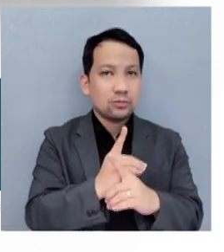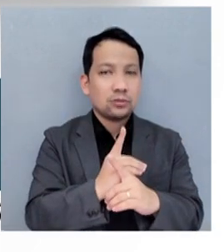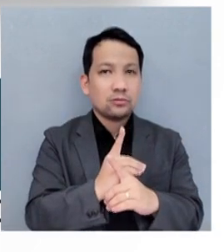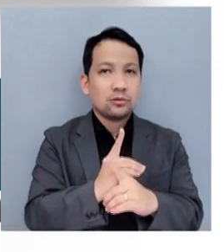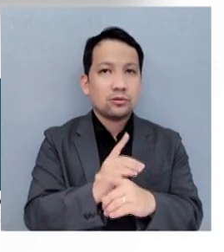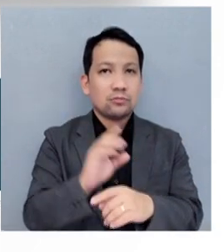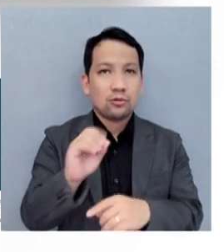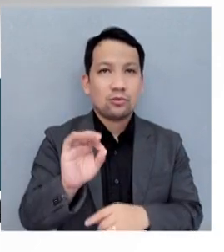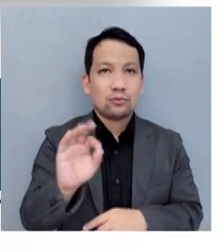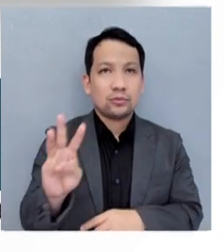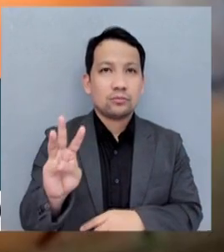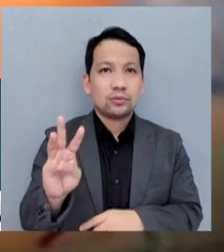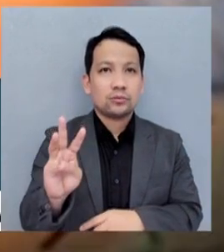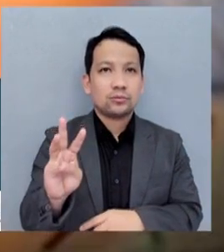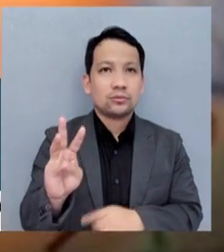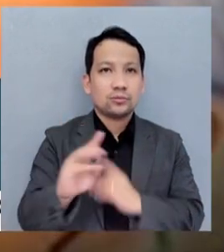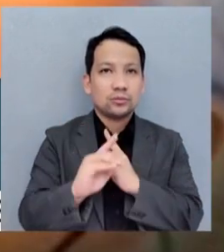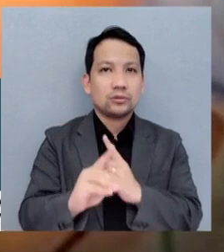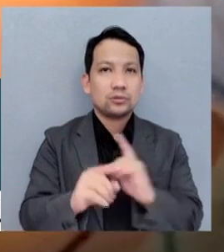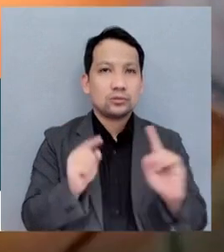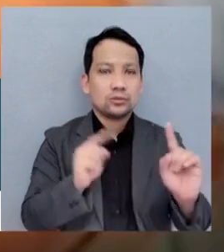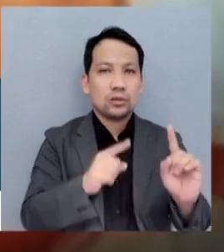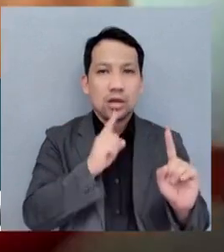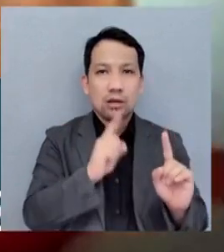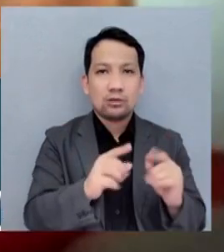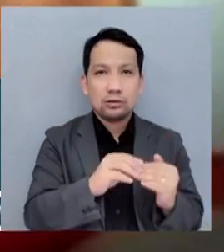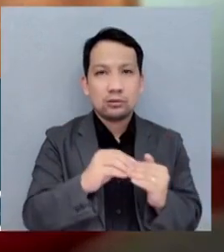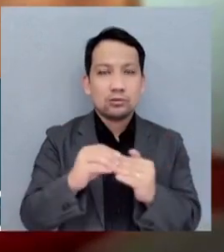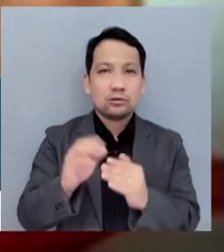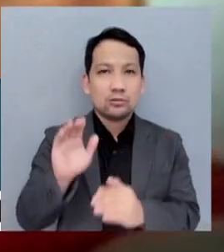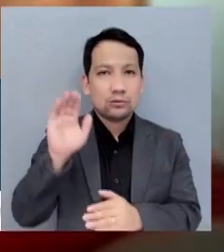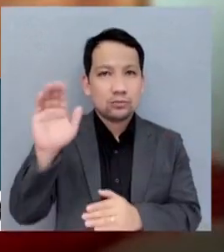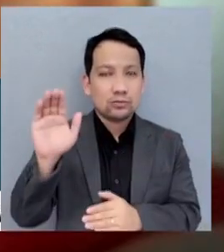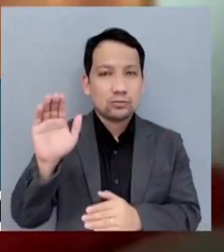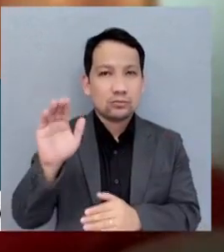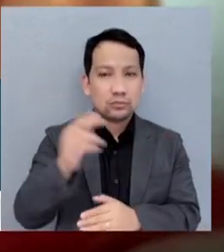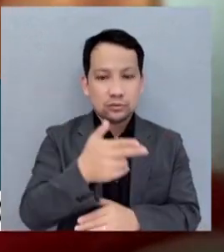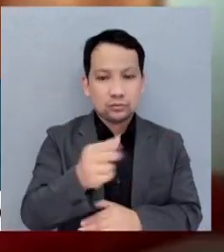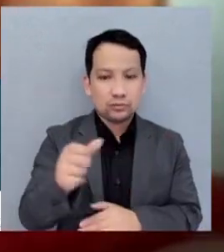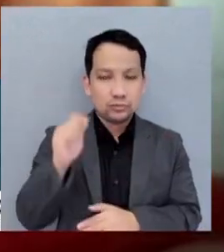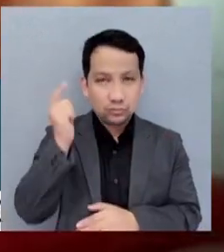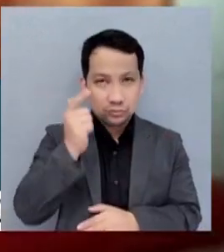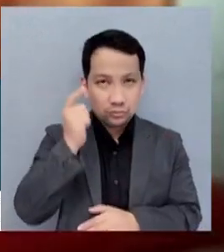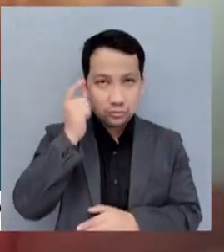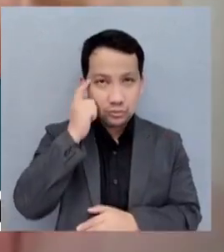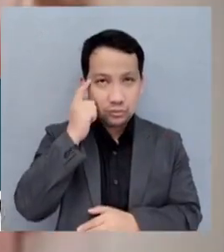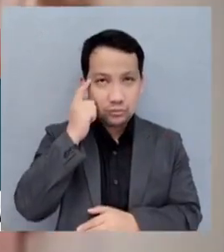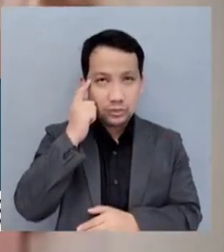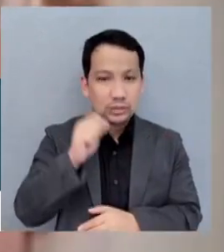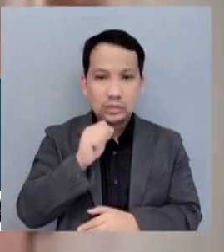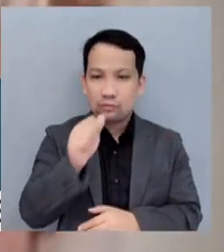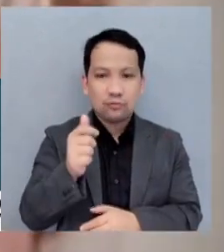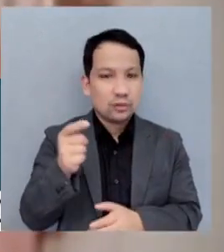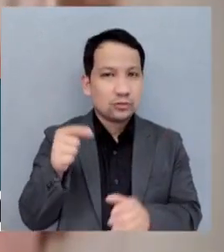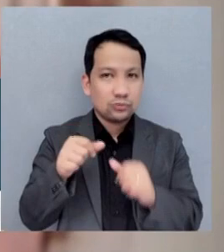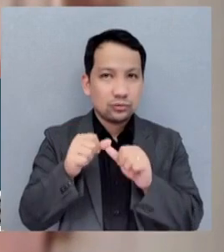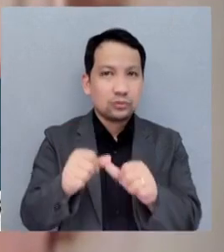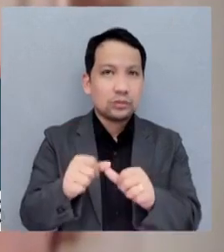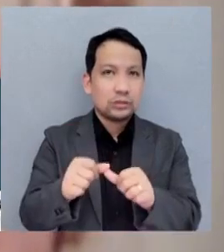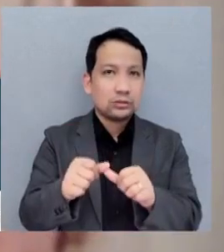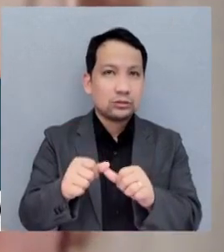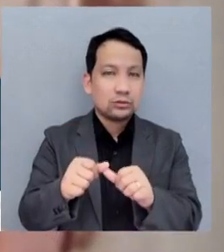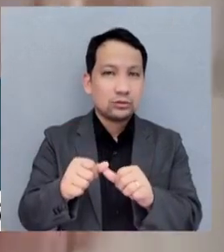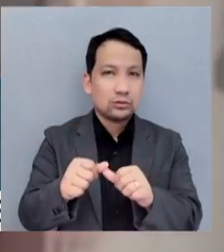Filipino workers. It was Del Rosario who led appeals to the Indonesian government to postpone the execution of Mary Jane Veloso,